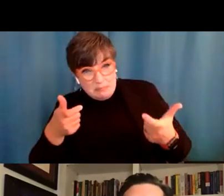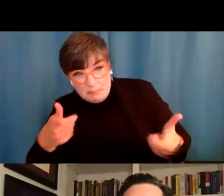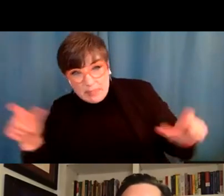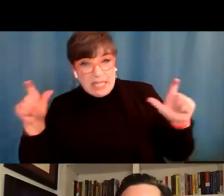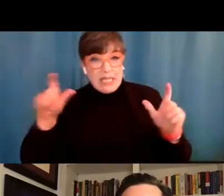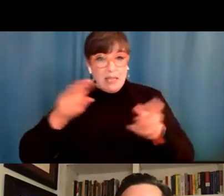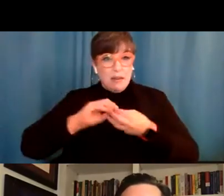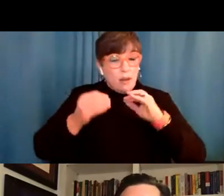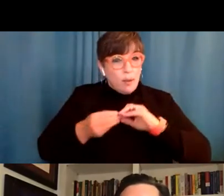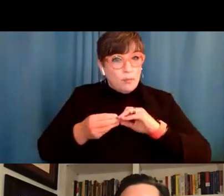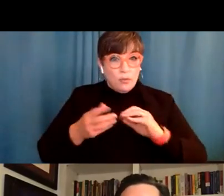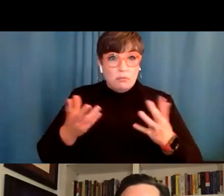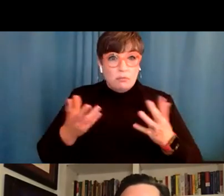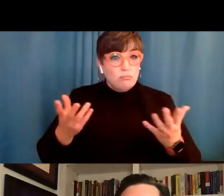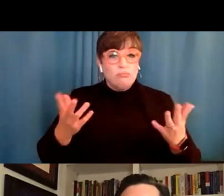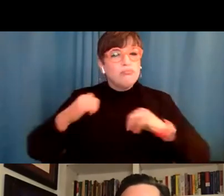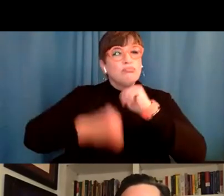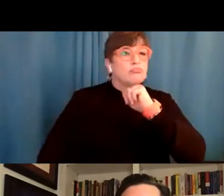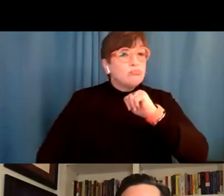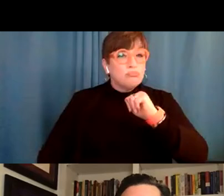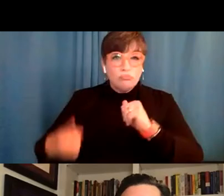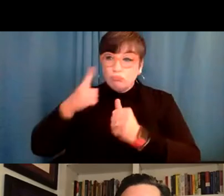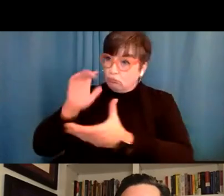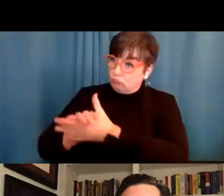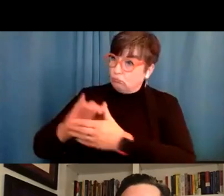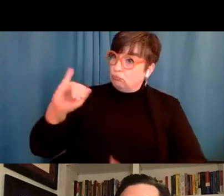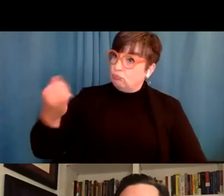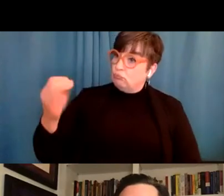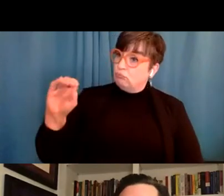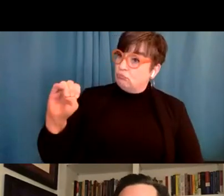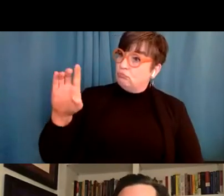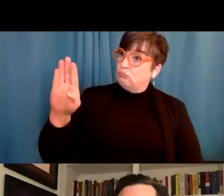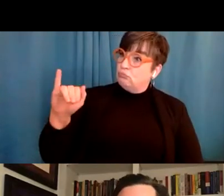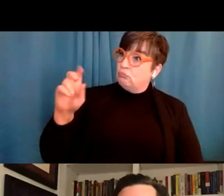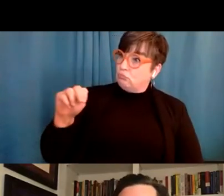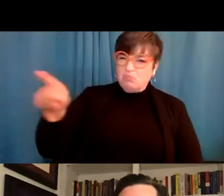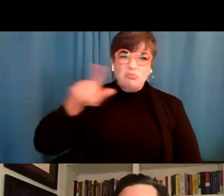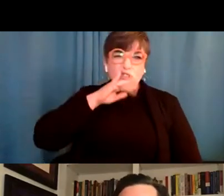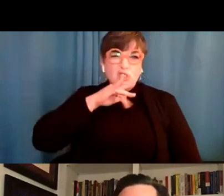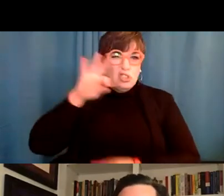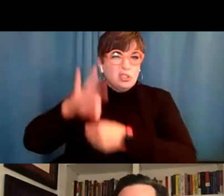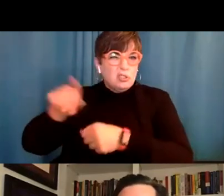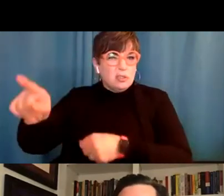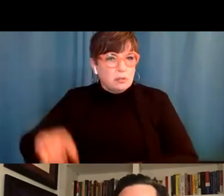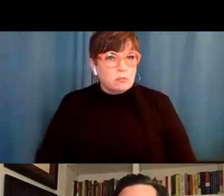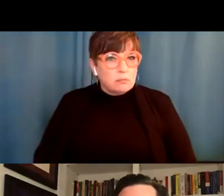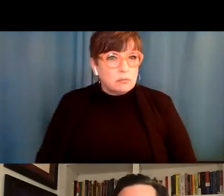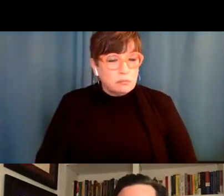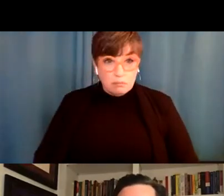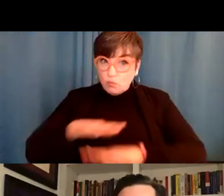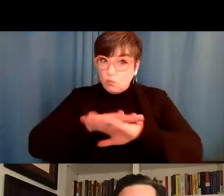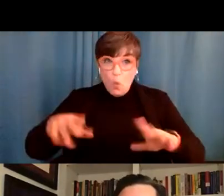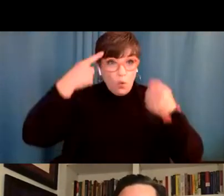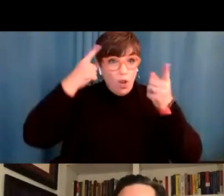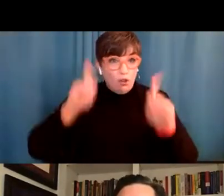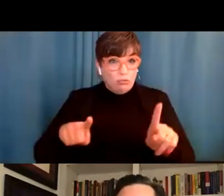simply do not believe that Joe Biden is legitimately elected and would not even agree to support a peaceful transition